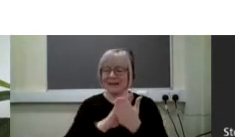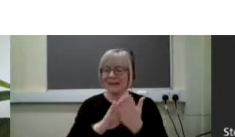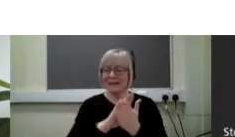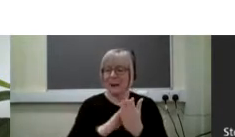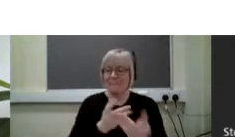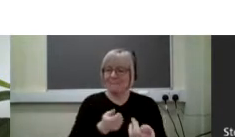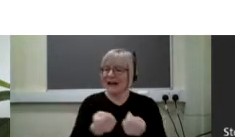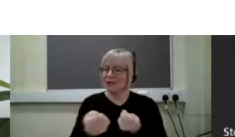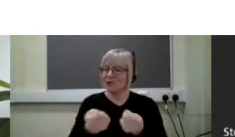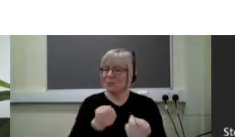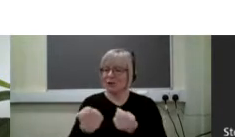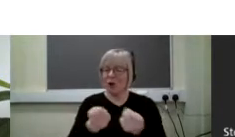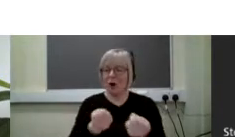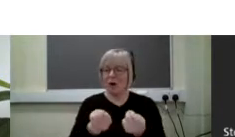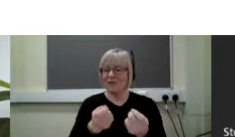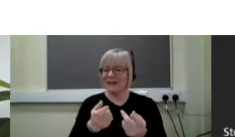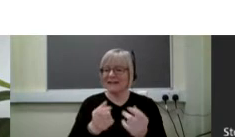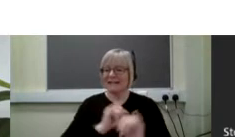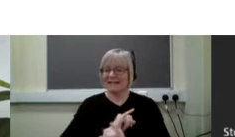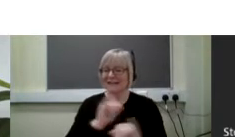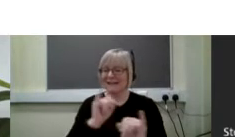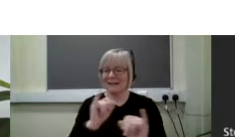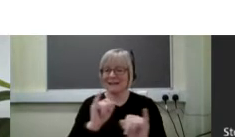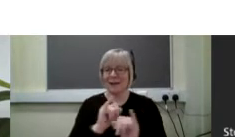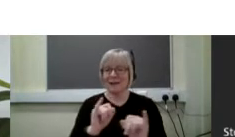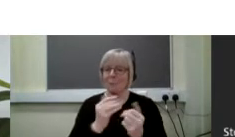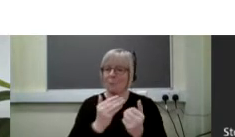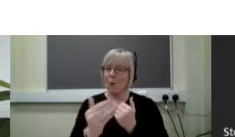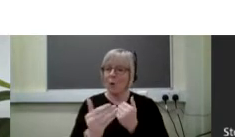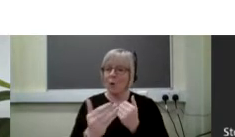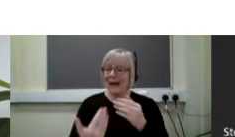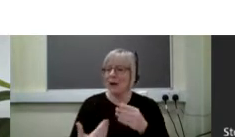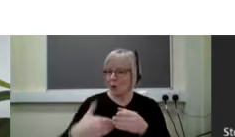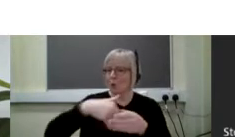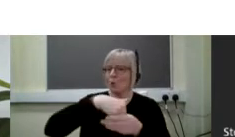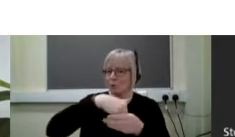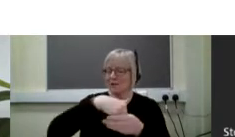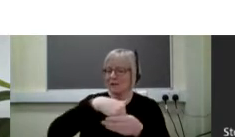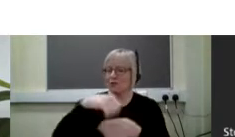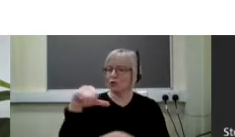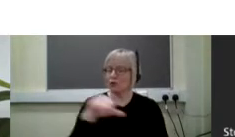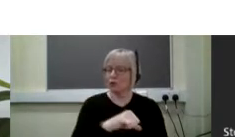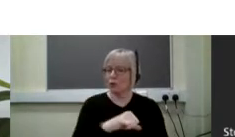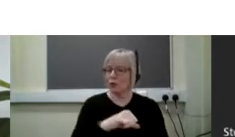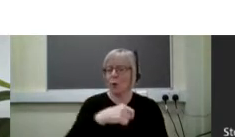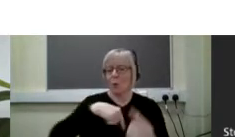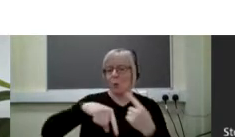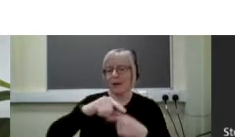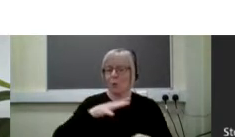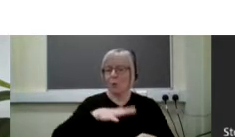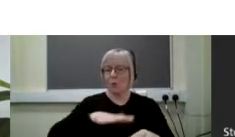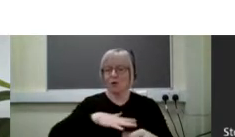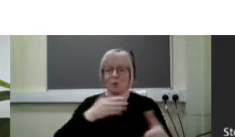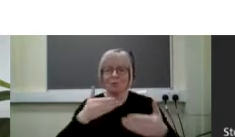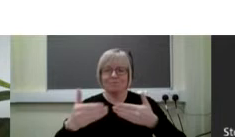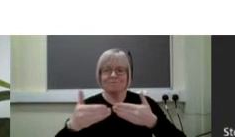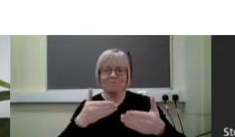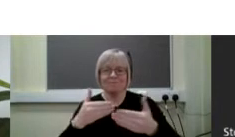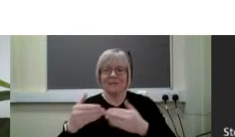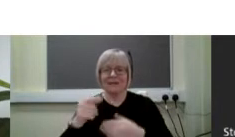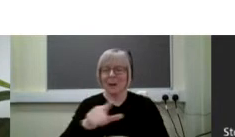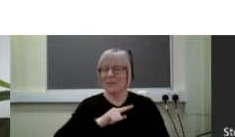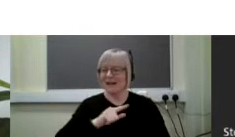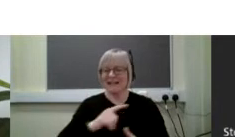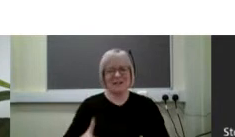disasters more disability inclusive. And we did tend to tackle that because we felt that it was